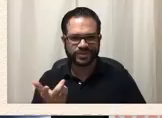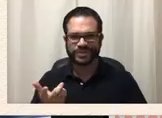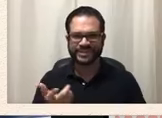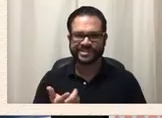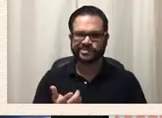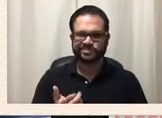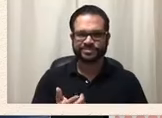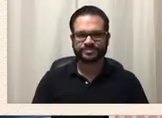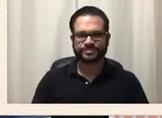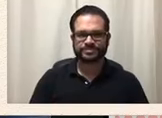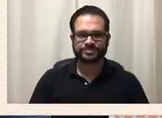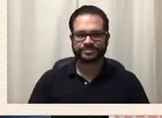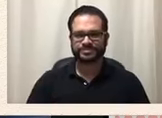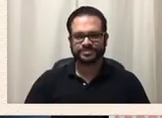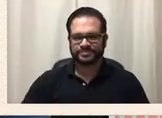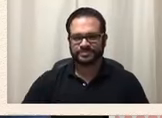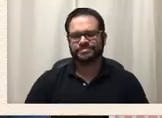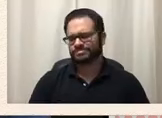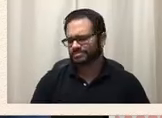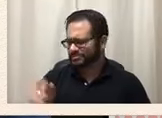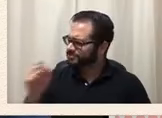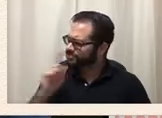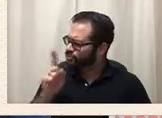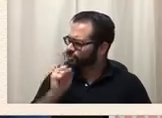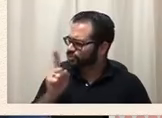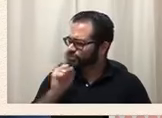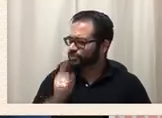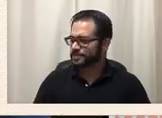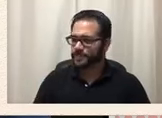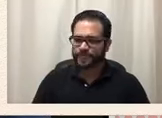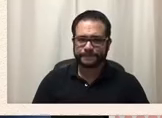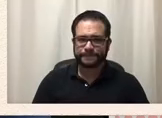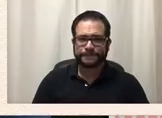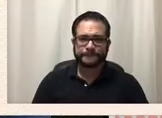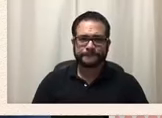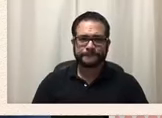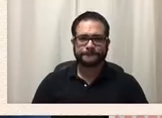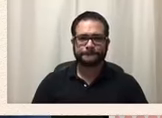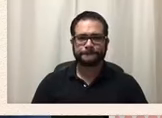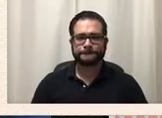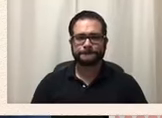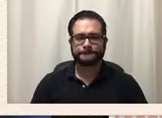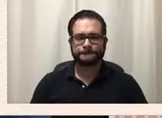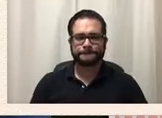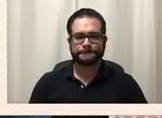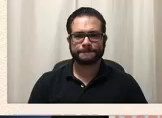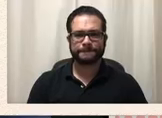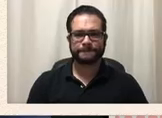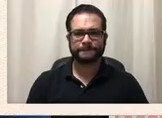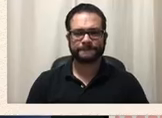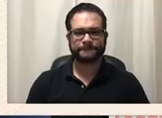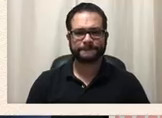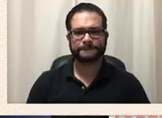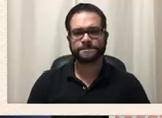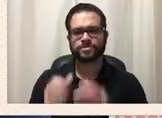And then I don't wear the shirt because it looks like I'm working at what that shoe